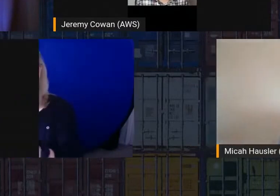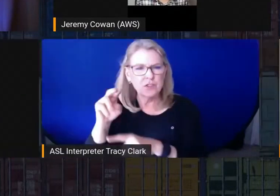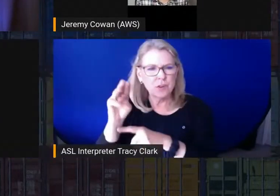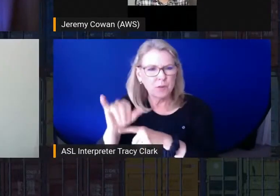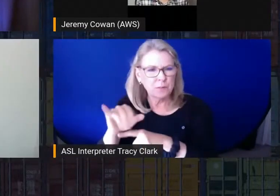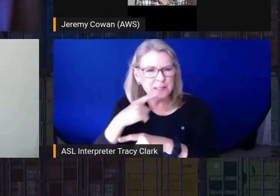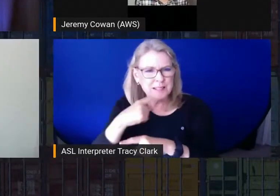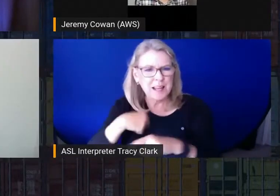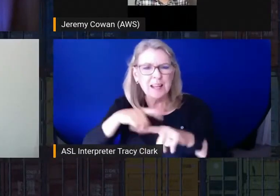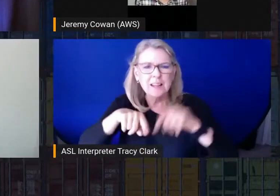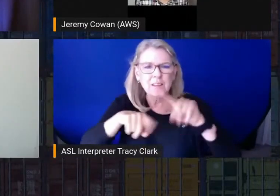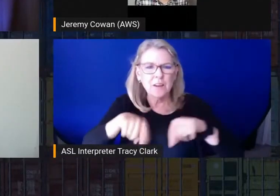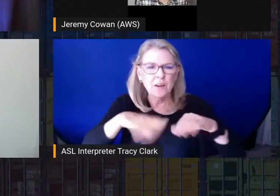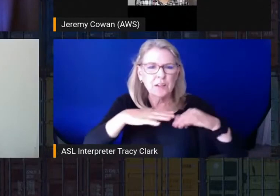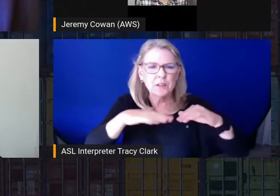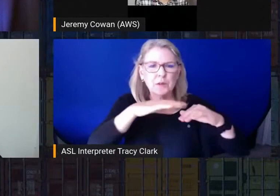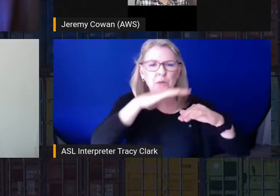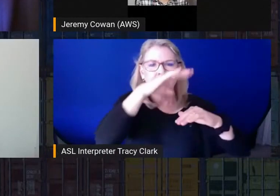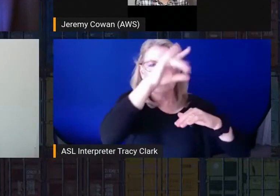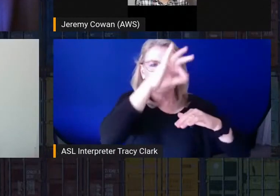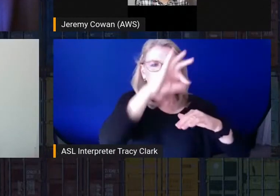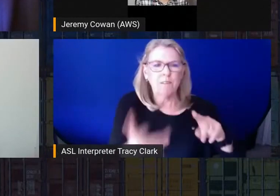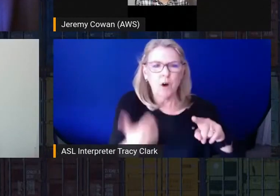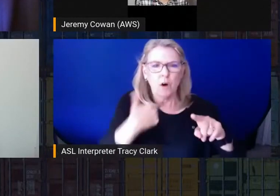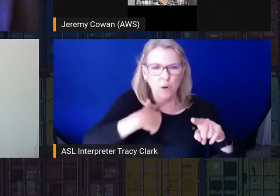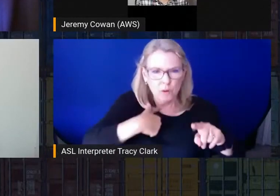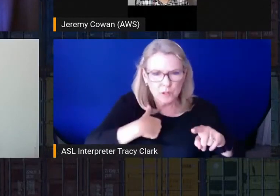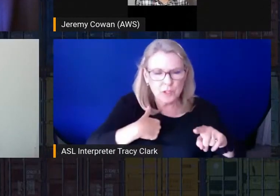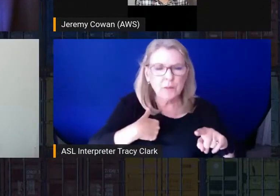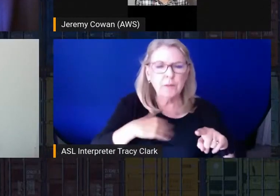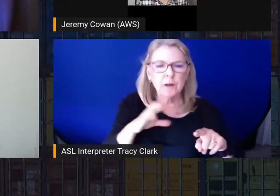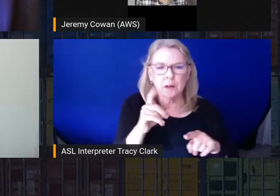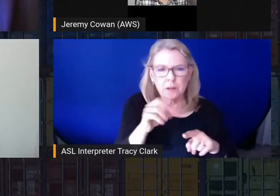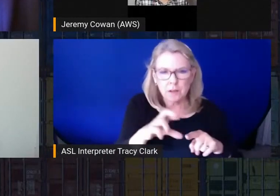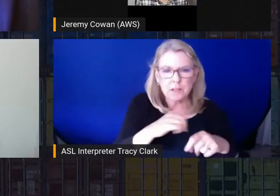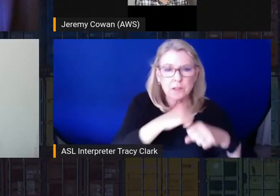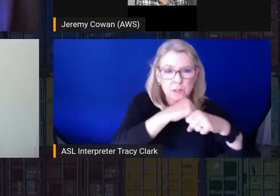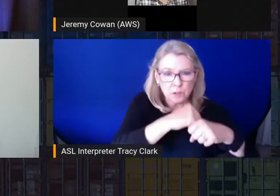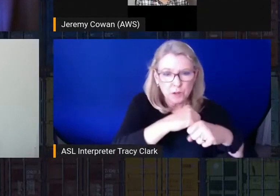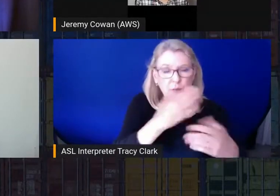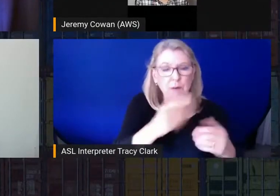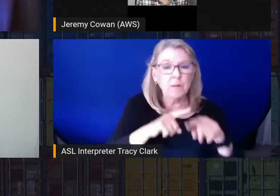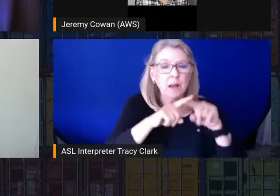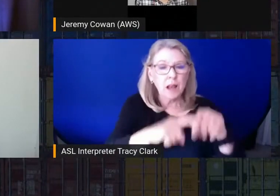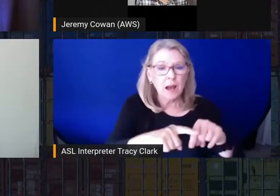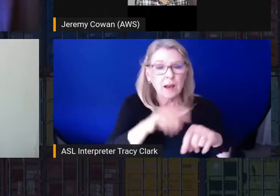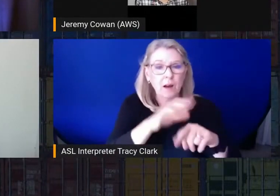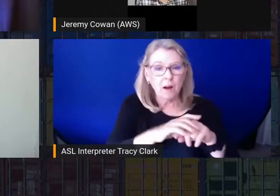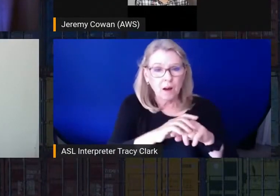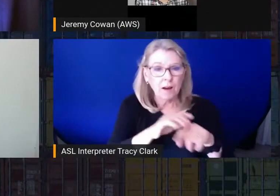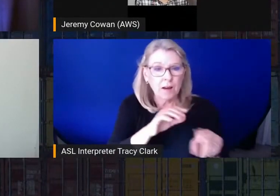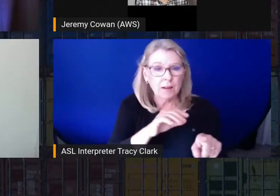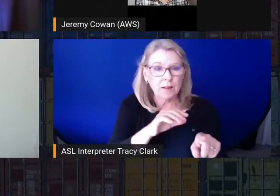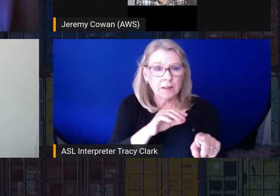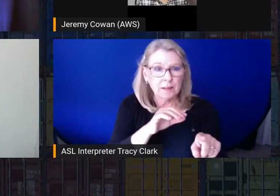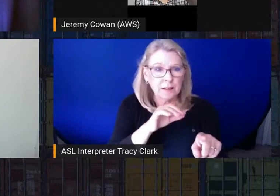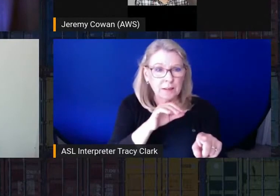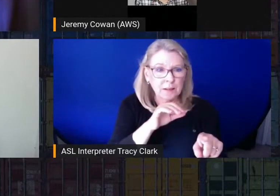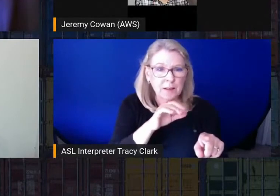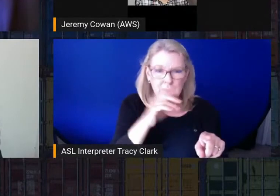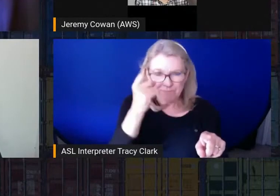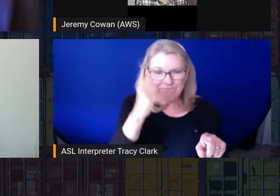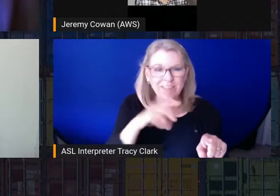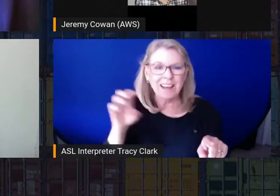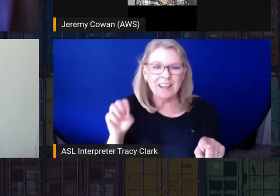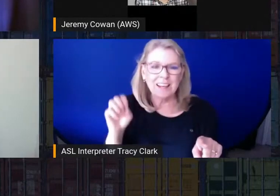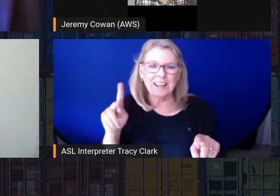those clusters and security might rely on AWS versus you, but as Micah pointed out, EKS Anywhere runs completely on-prem, which is coming